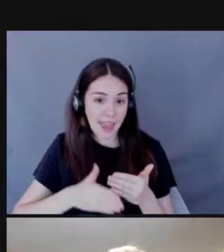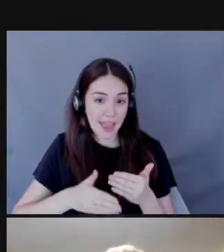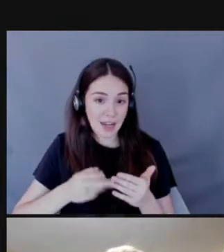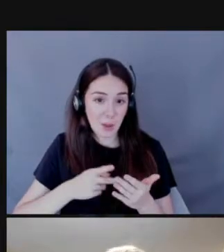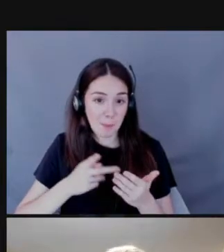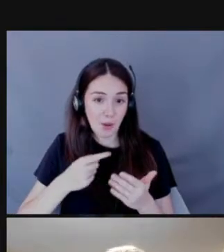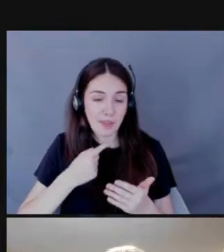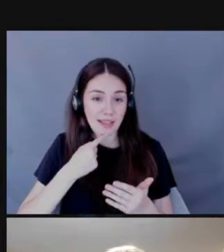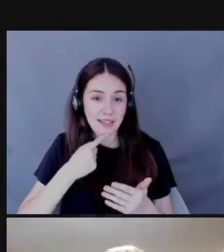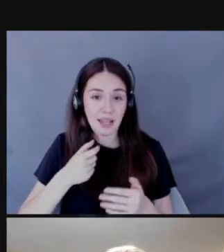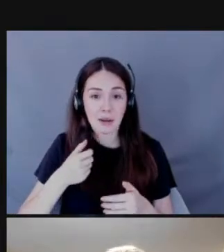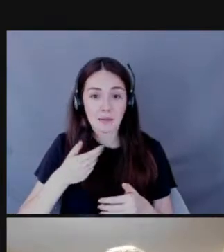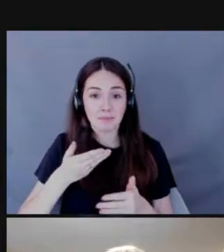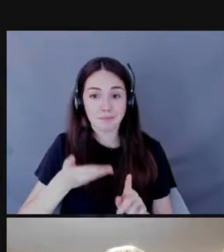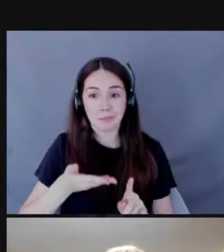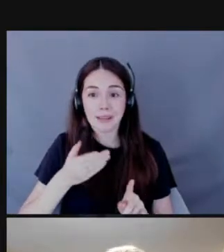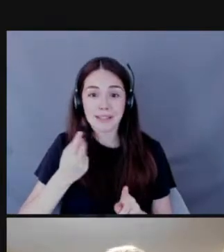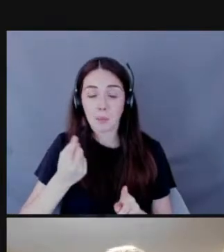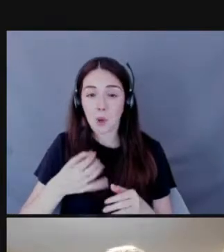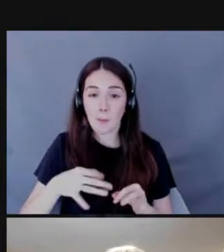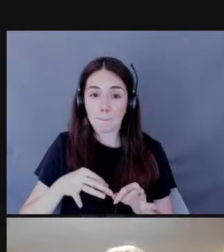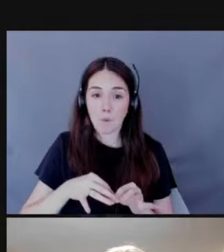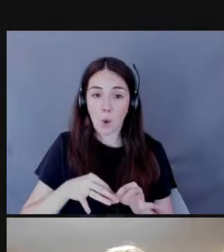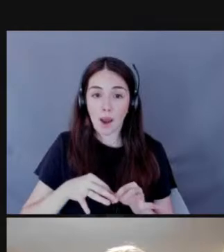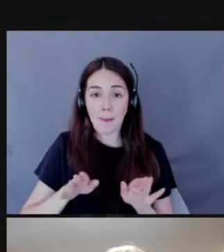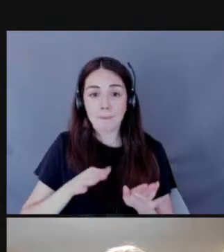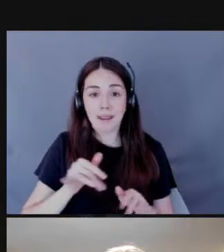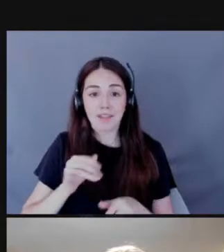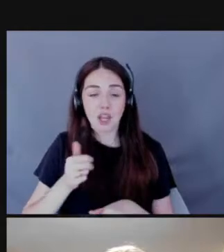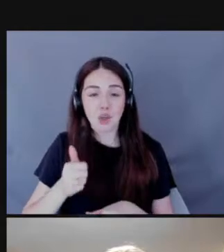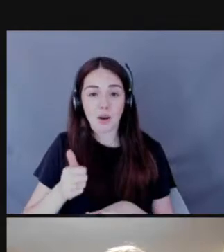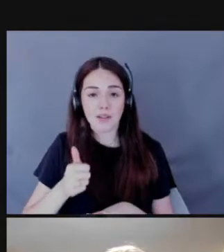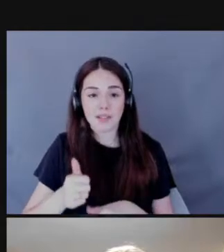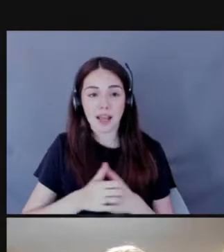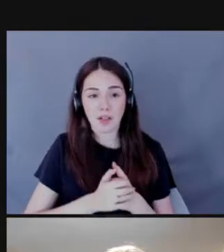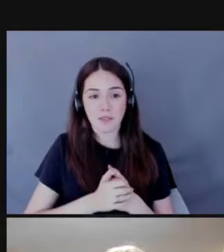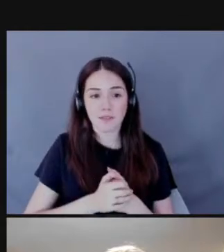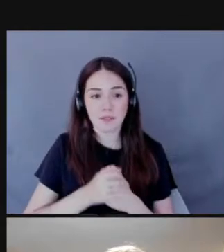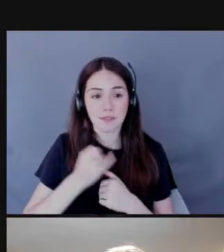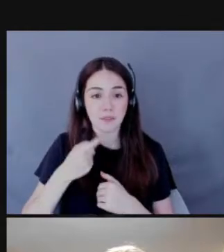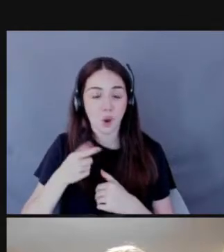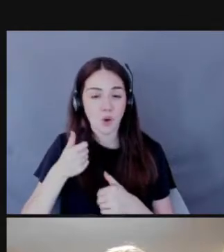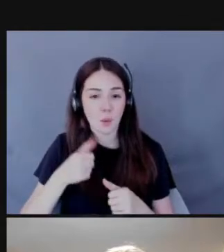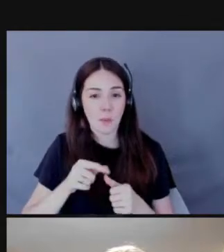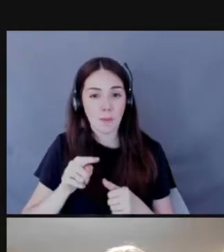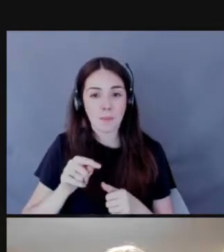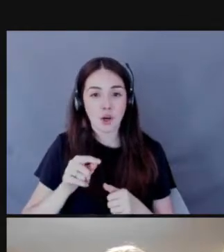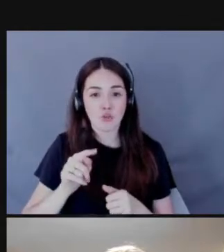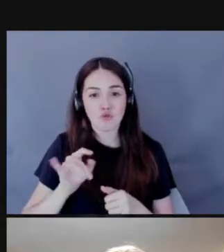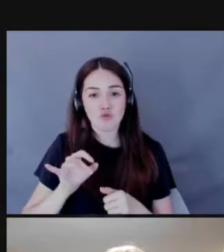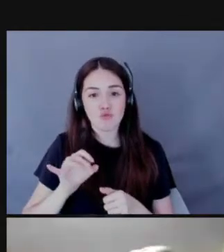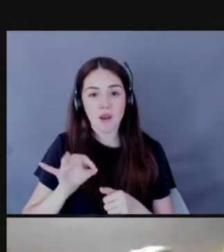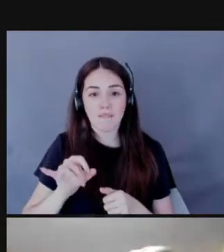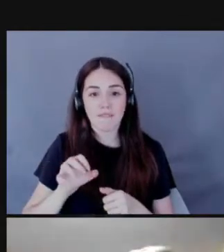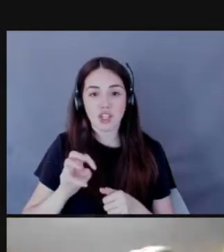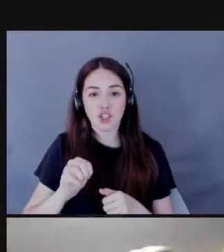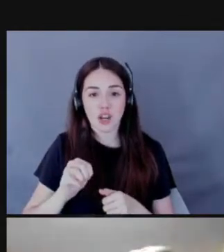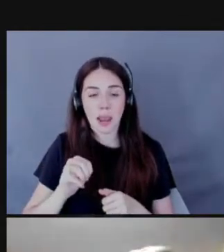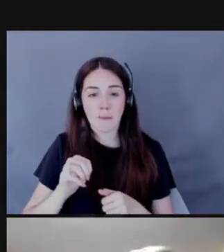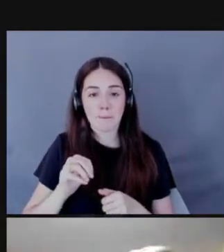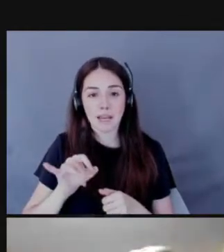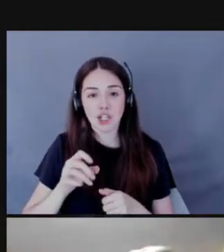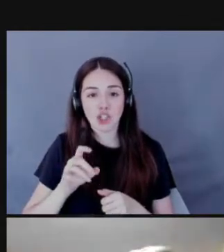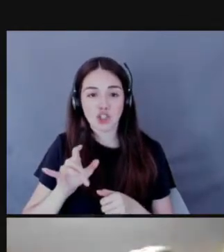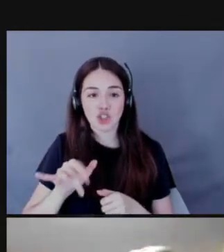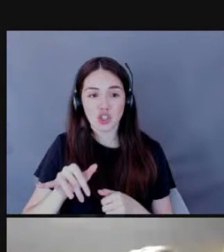be yourself. And if anybody remembers Traffic Jam Jimmy from WBFF 45, he provided the